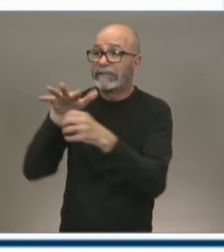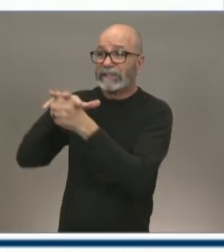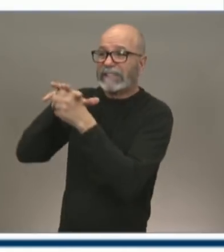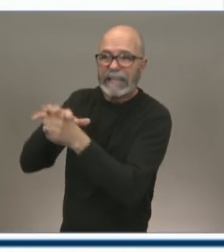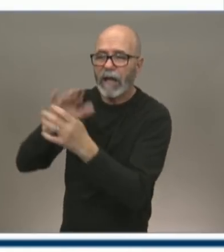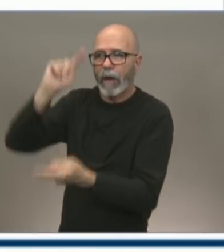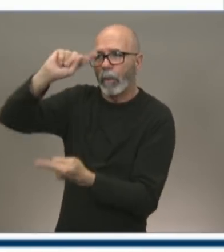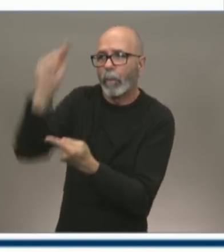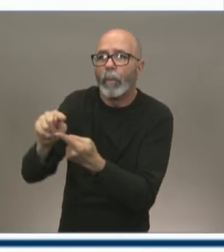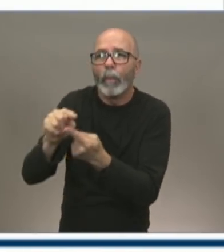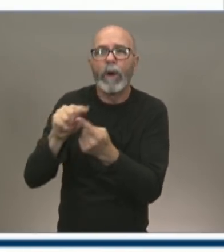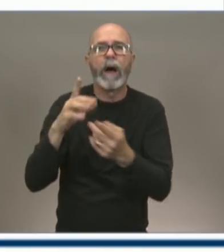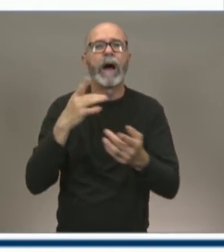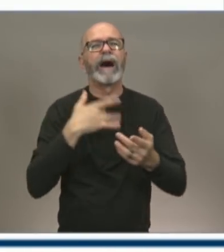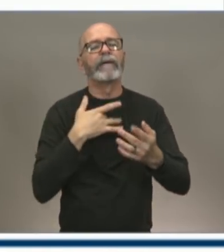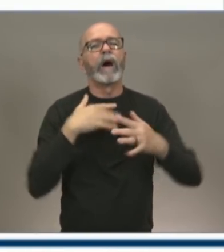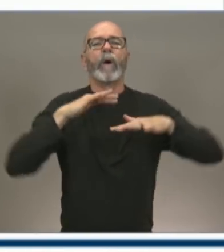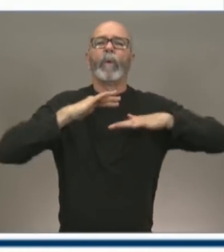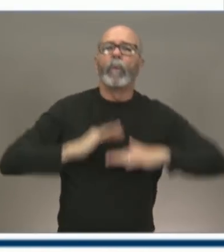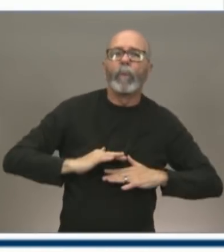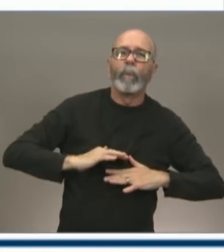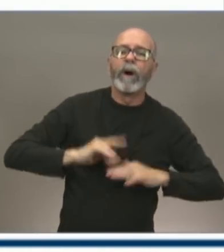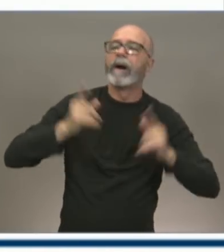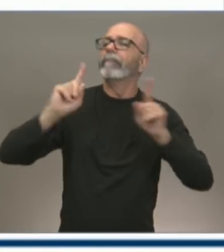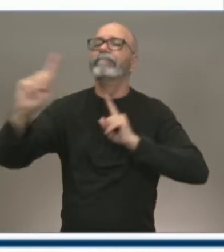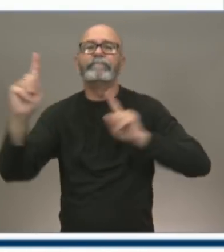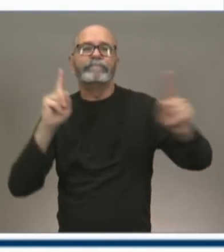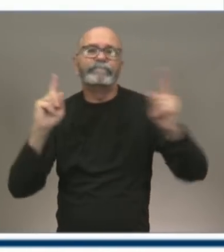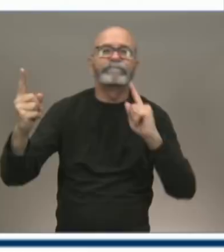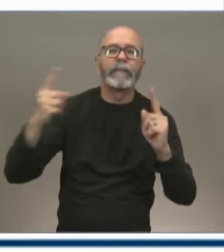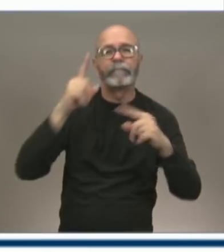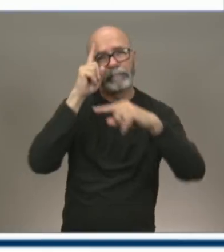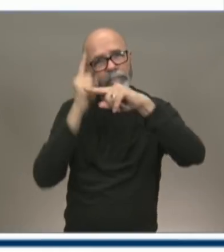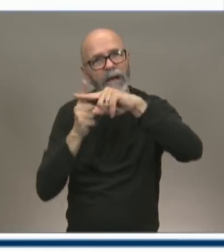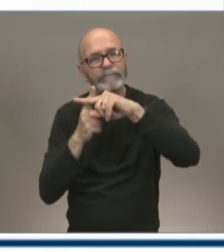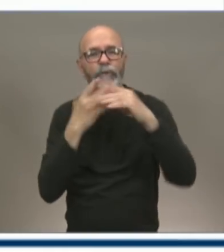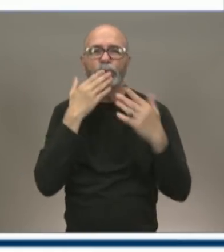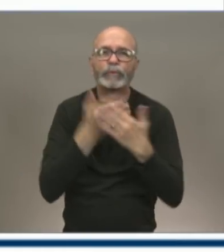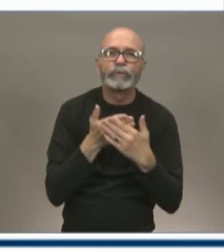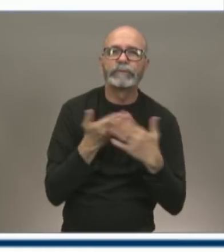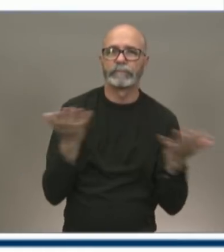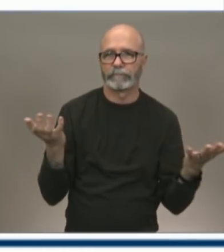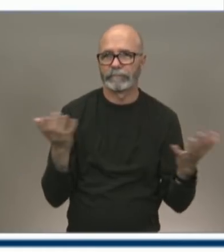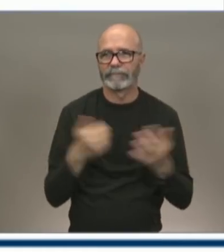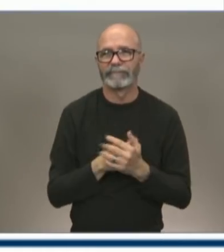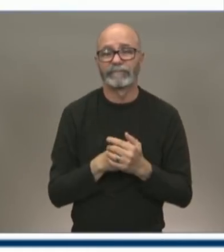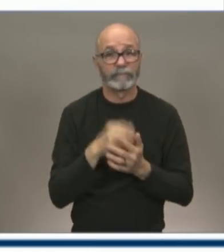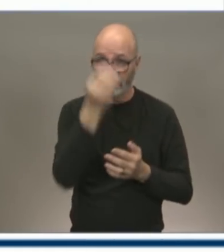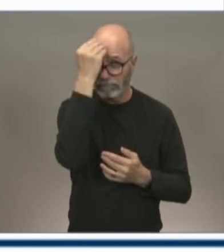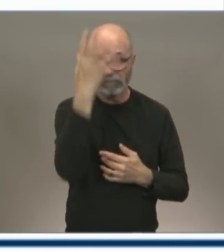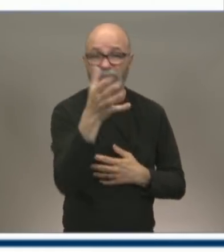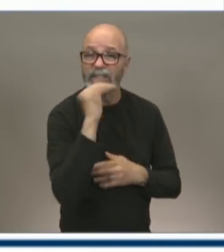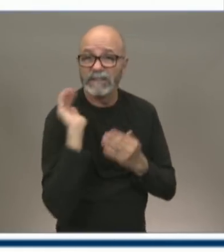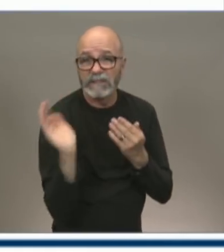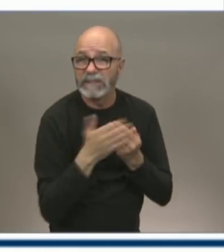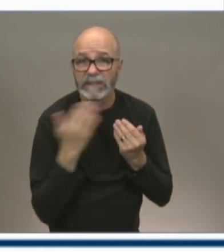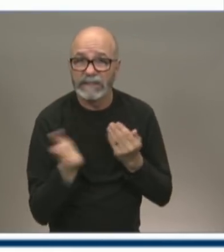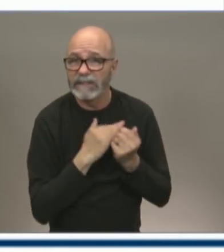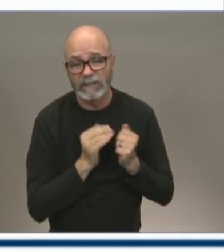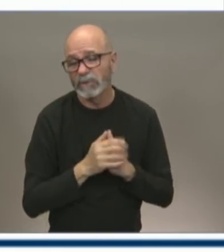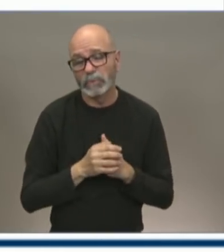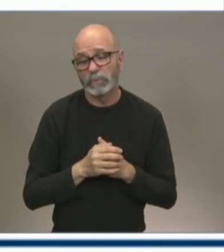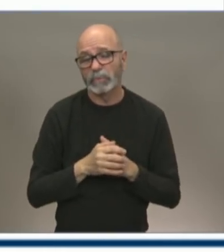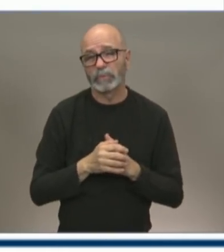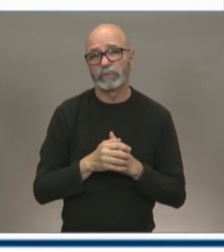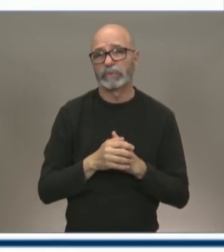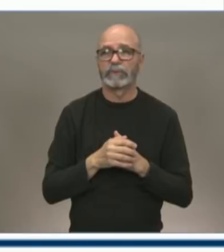remaining physically distanced from each other. This is no small feat. There are a number of resources